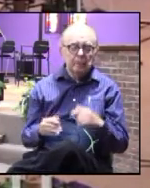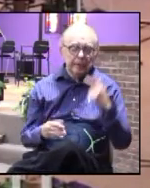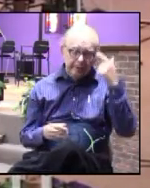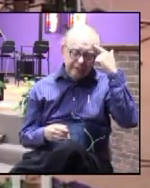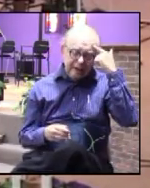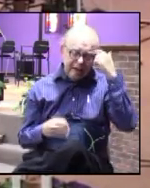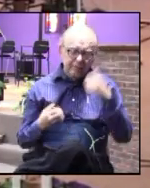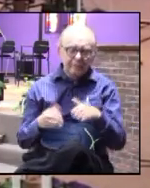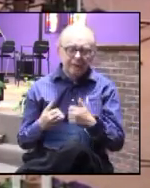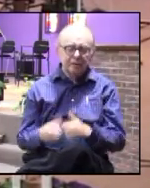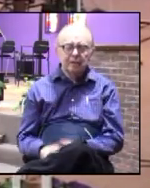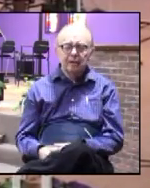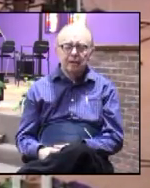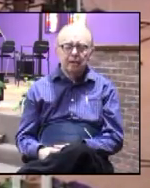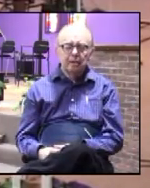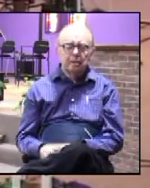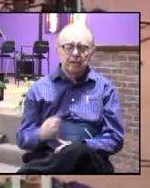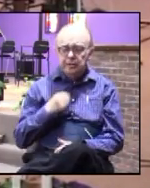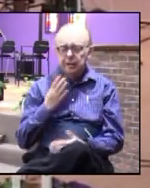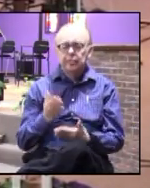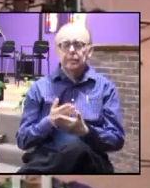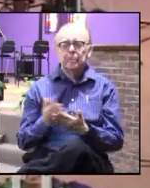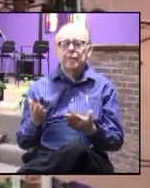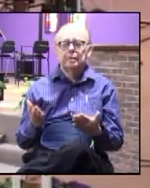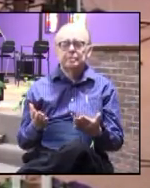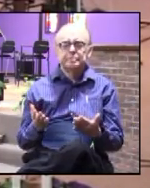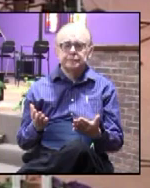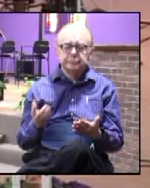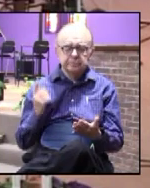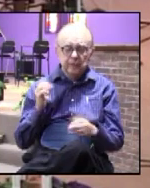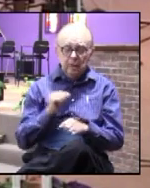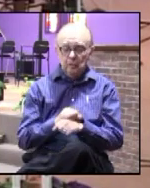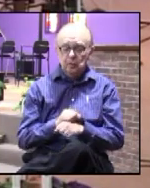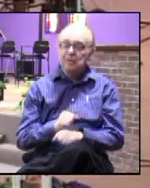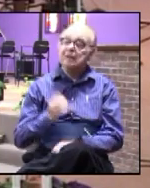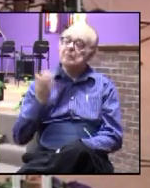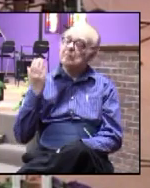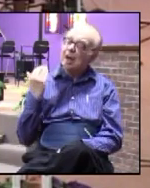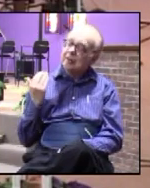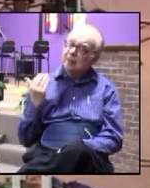game. So let me say this to you. It worked back then.